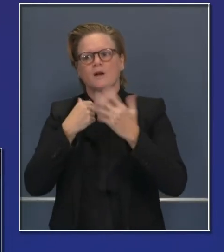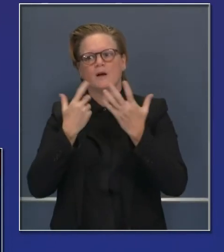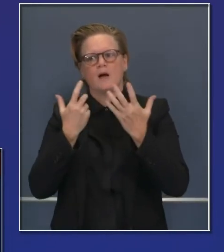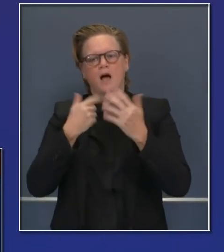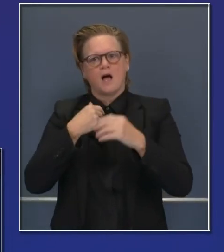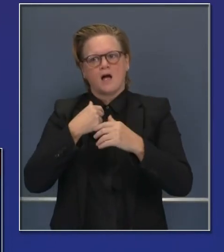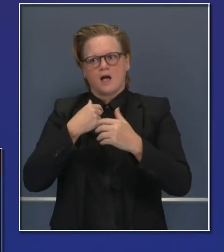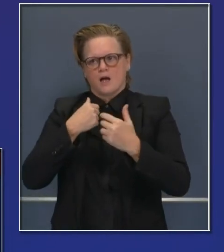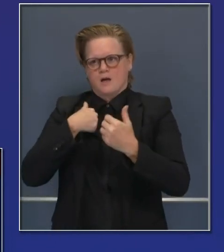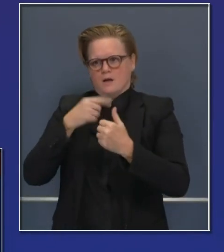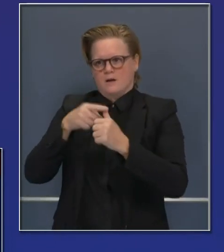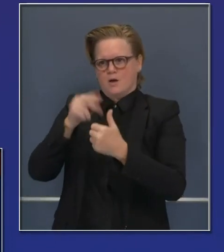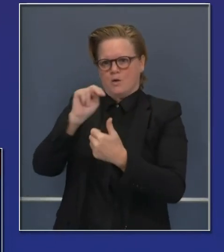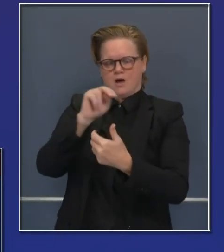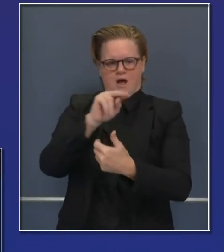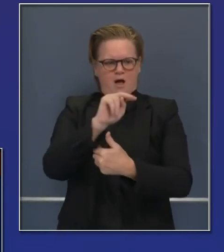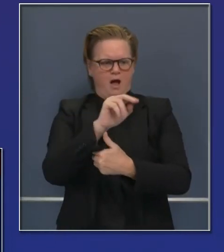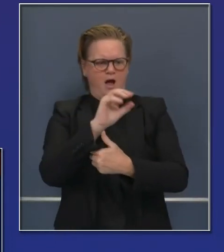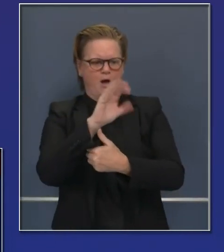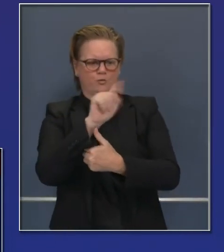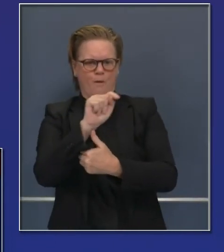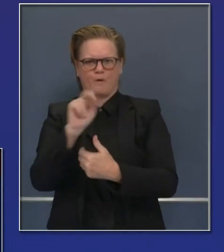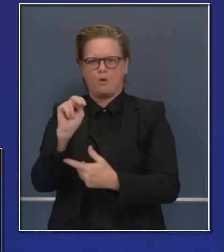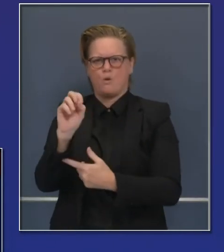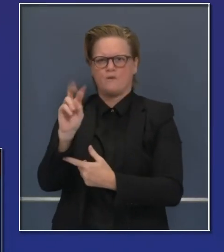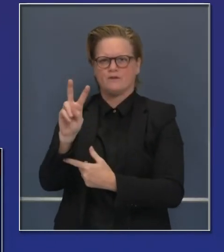once again maintain our